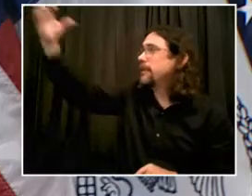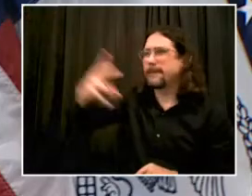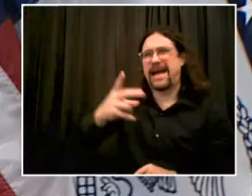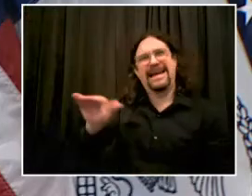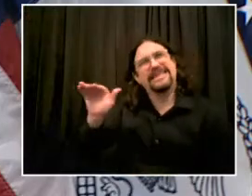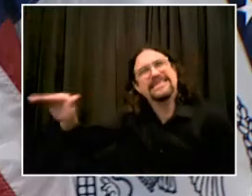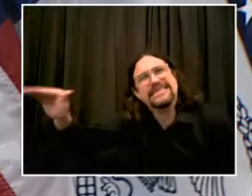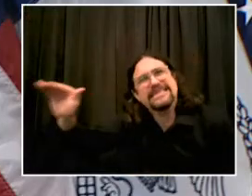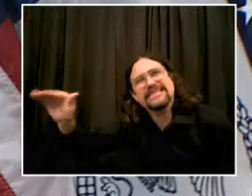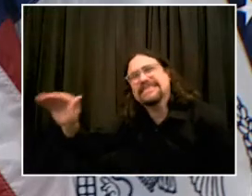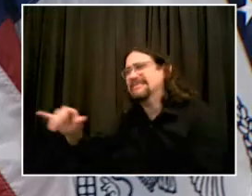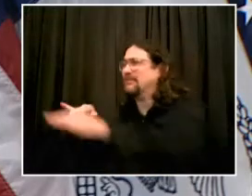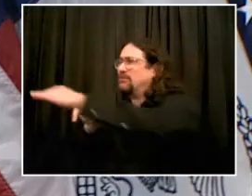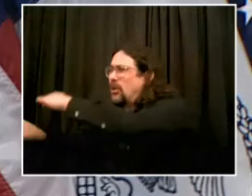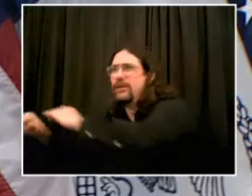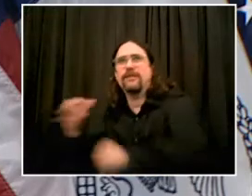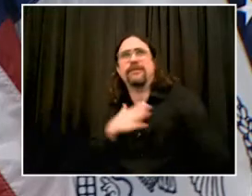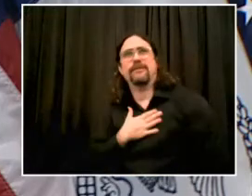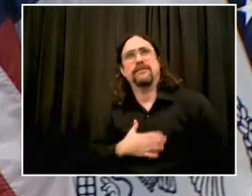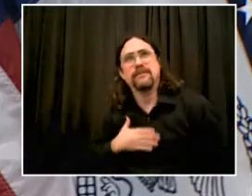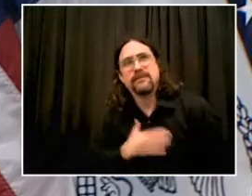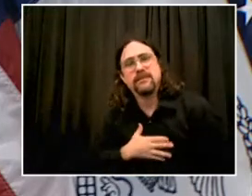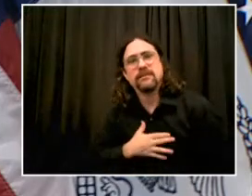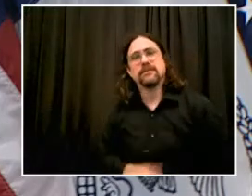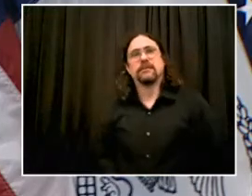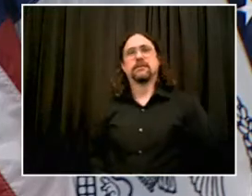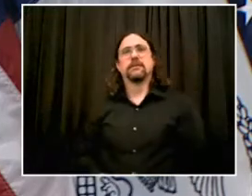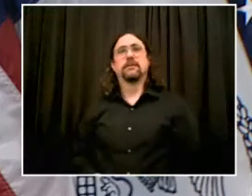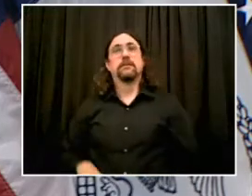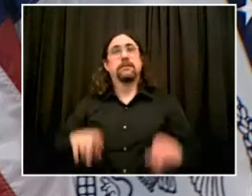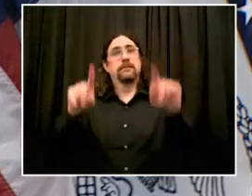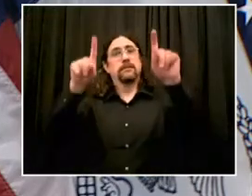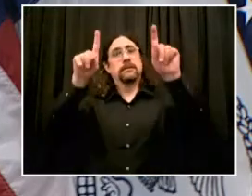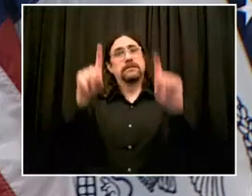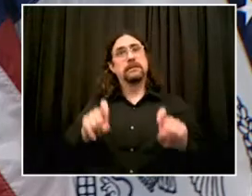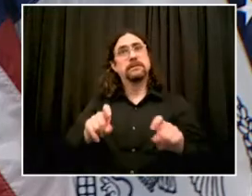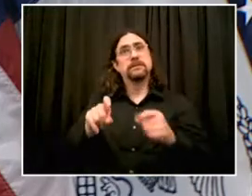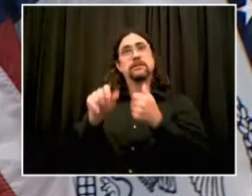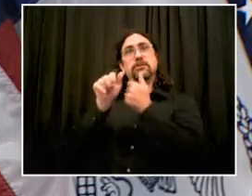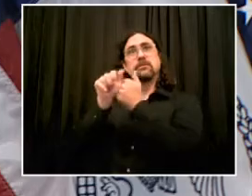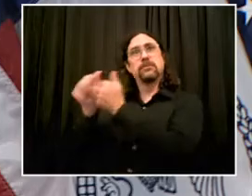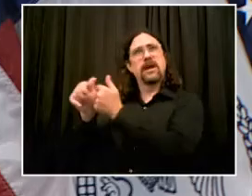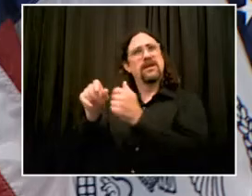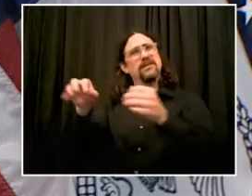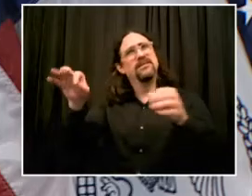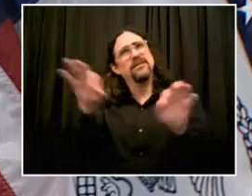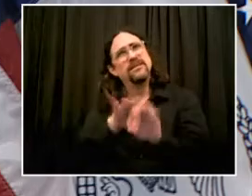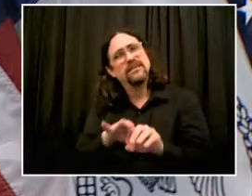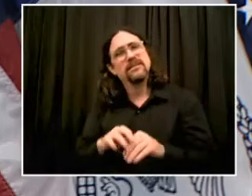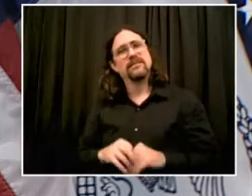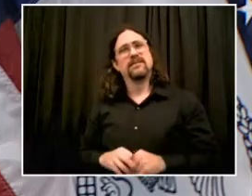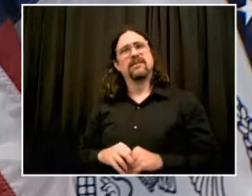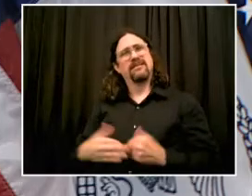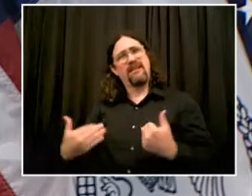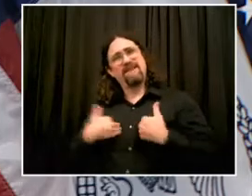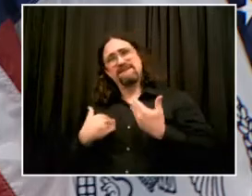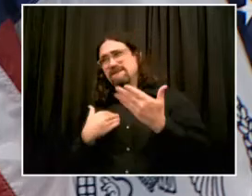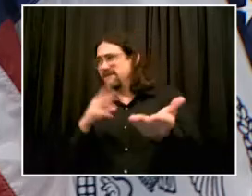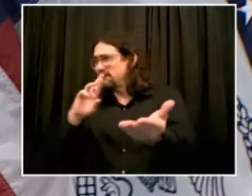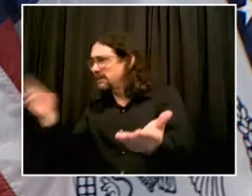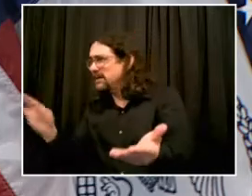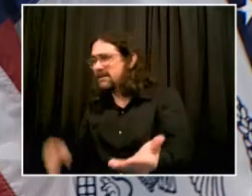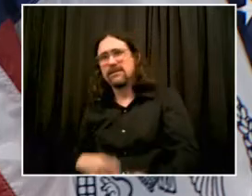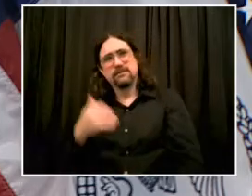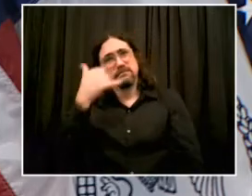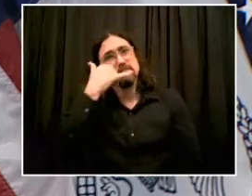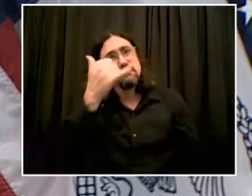calling 311. There is so much help available, but the one thing we all have to do, including just talking to the people in our life, is saying this quarantine is serious. This is how